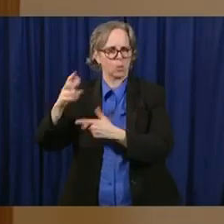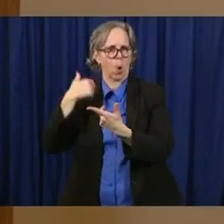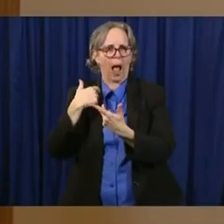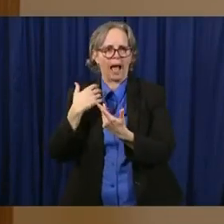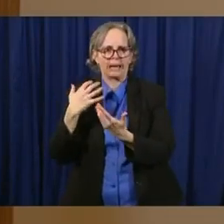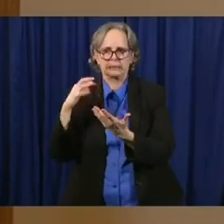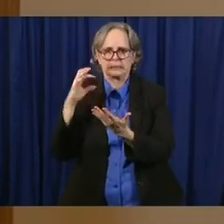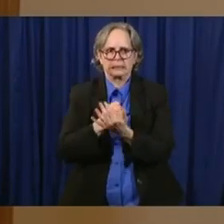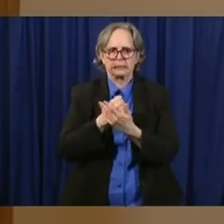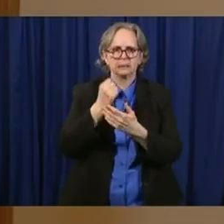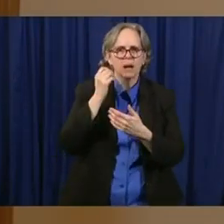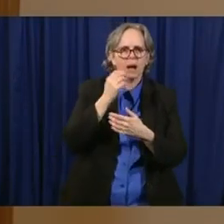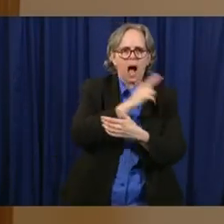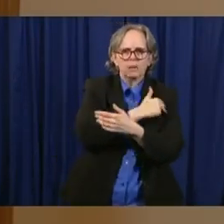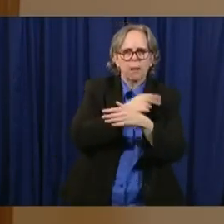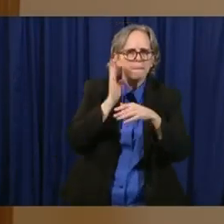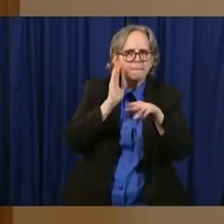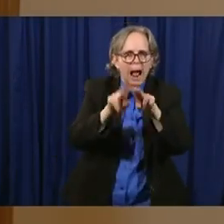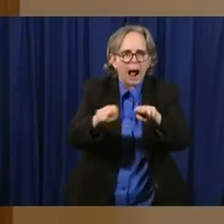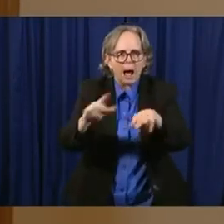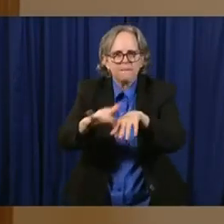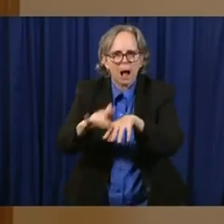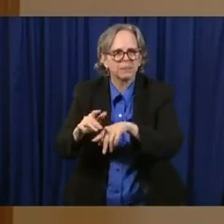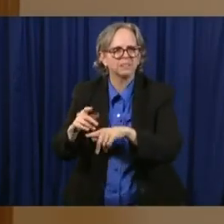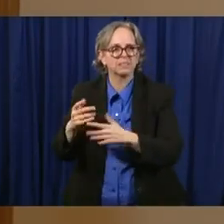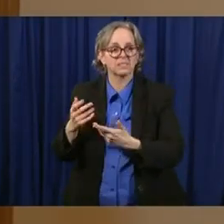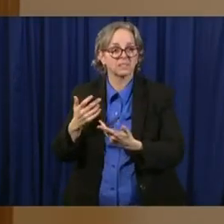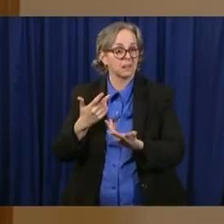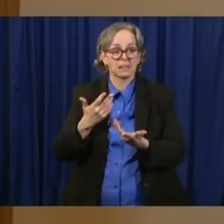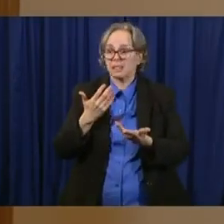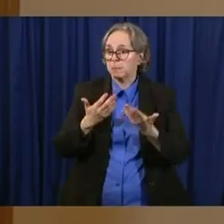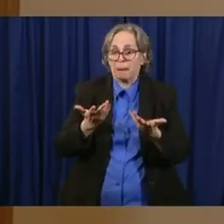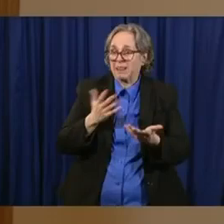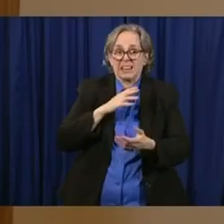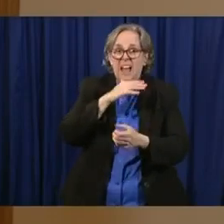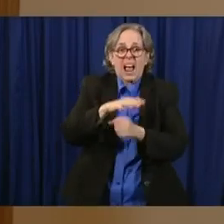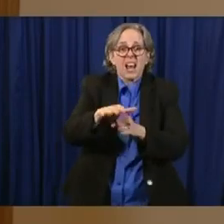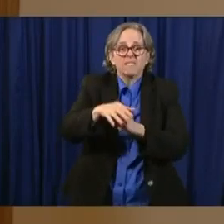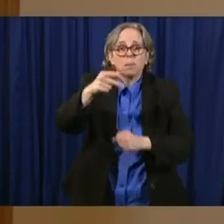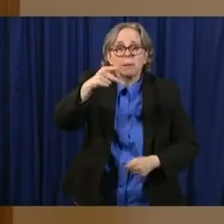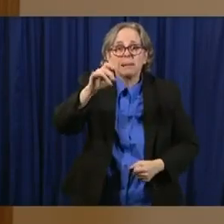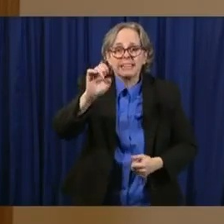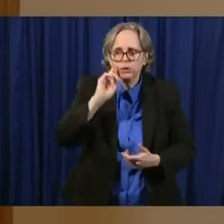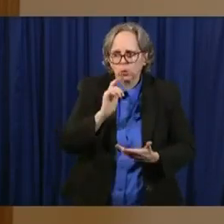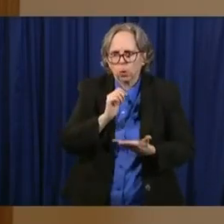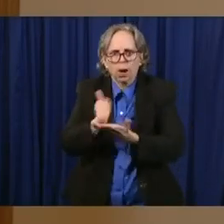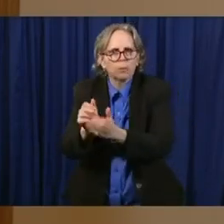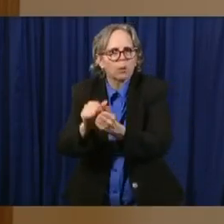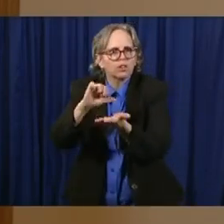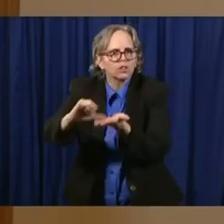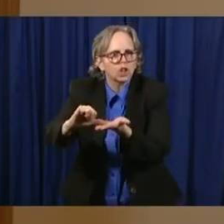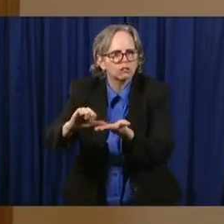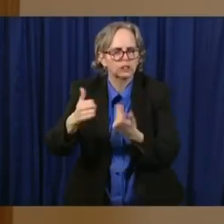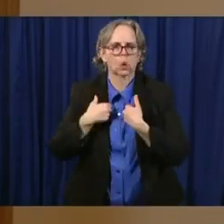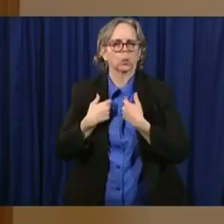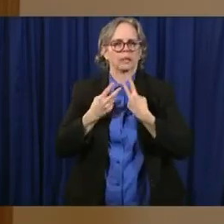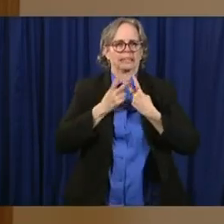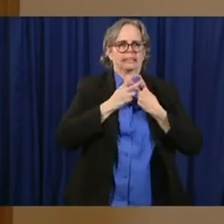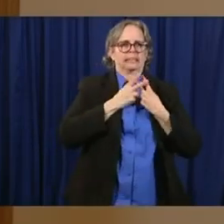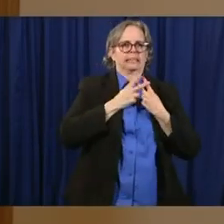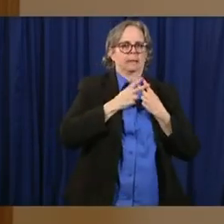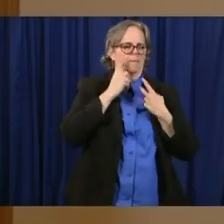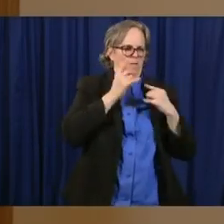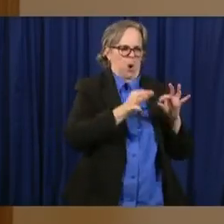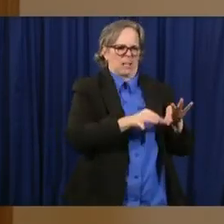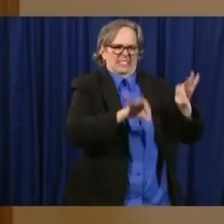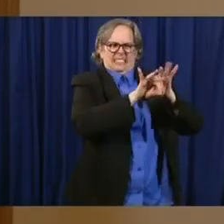have a severe shortage of the protective gear. So we're trying to use that for the surgeries that have to occur.